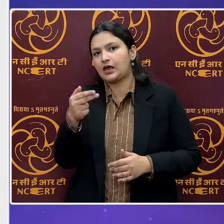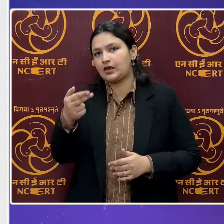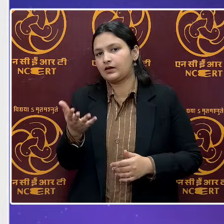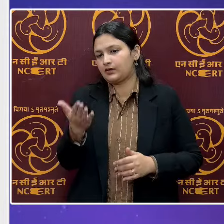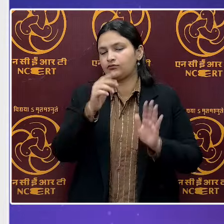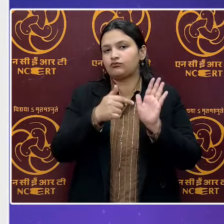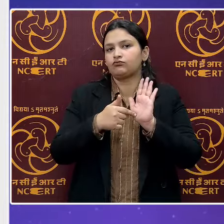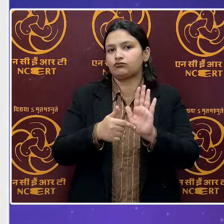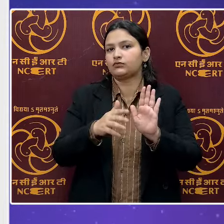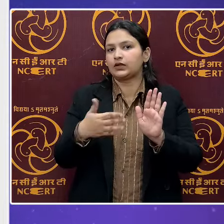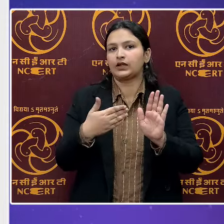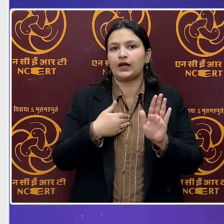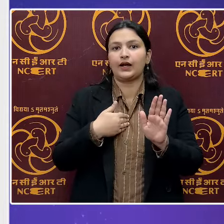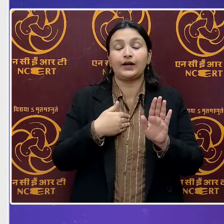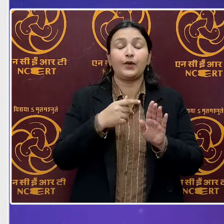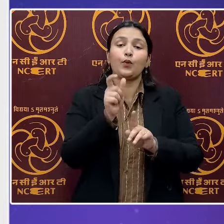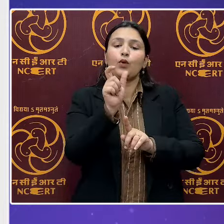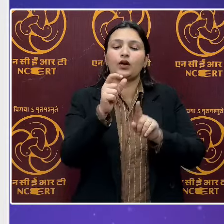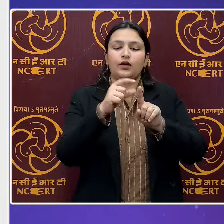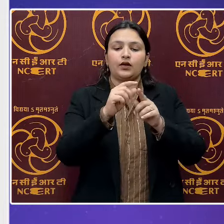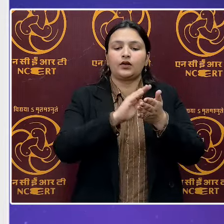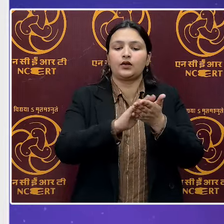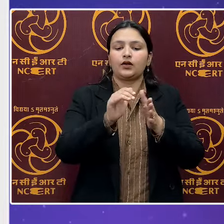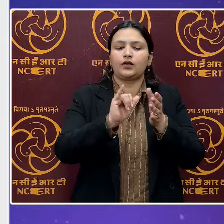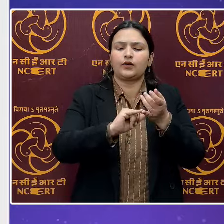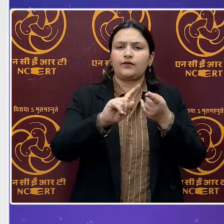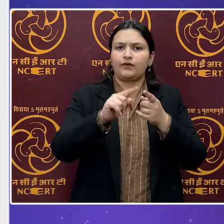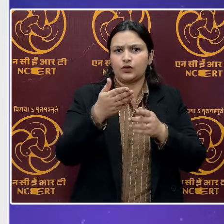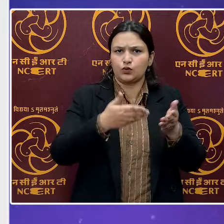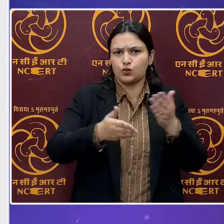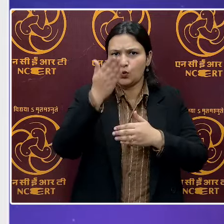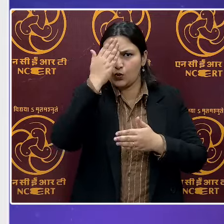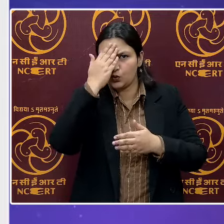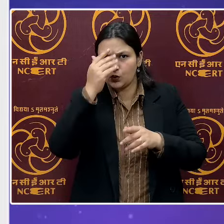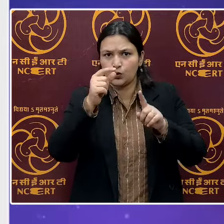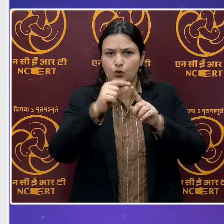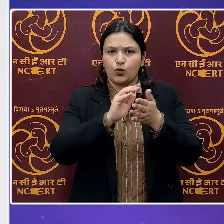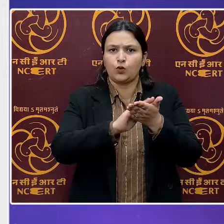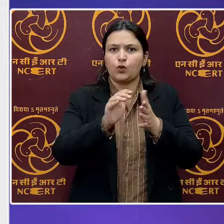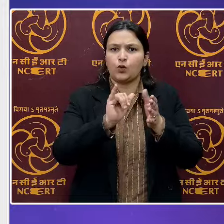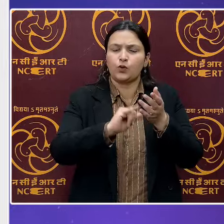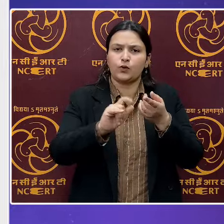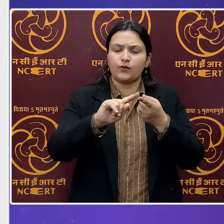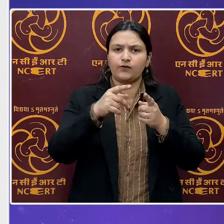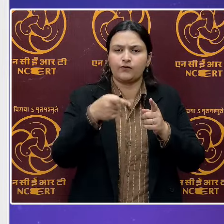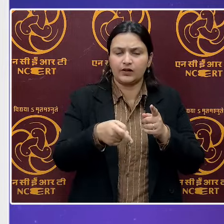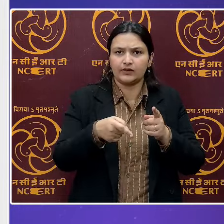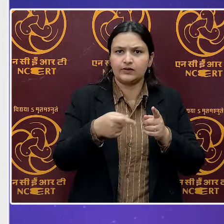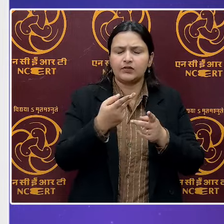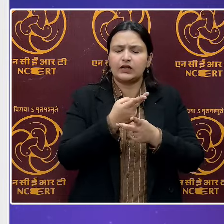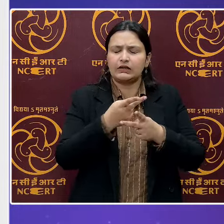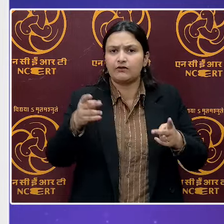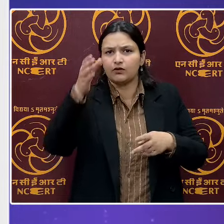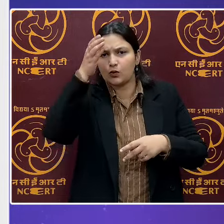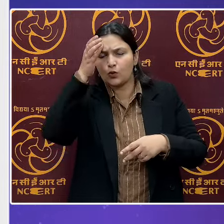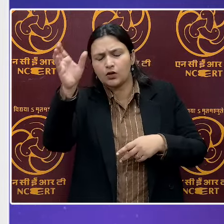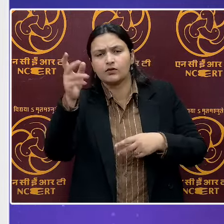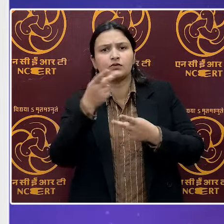up, that is called phase. You must have heard about phase earlier also. Phase in different contexts has different